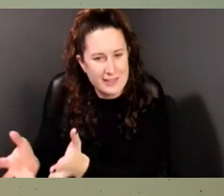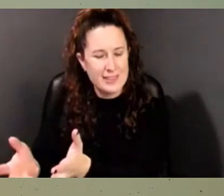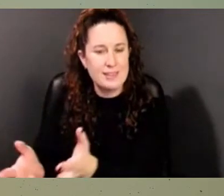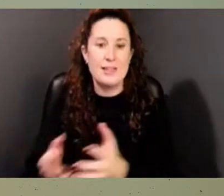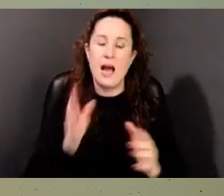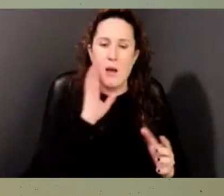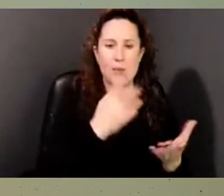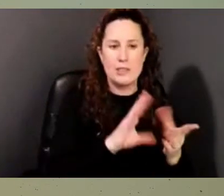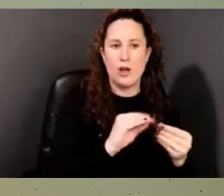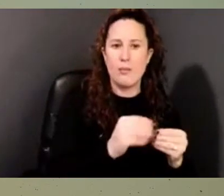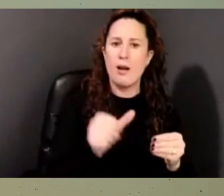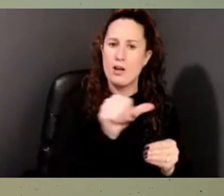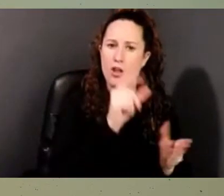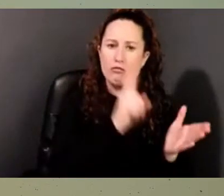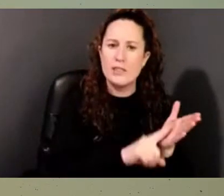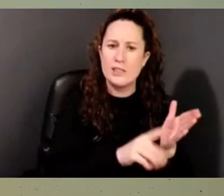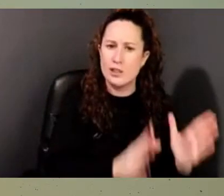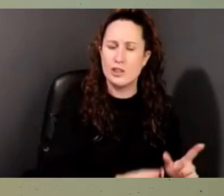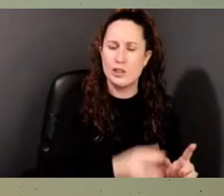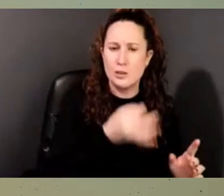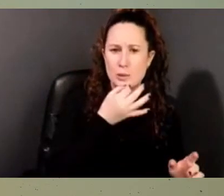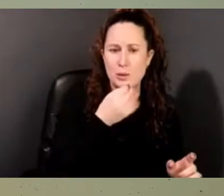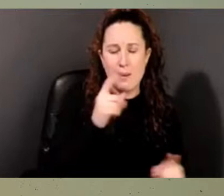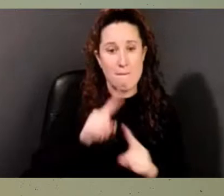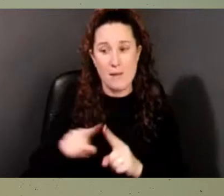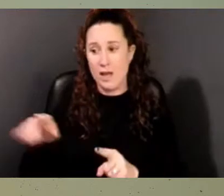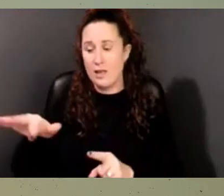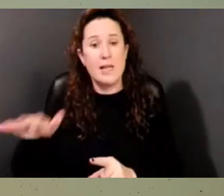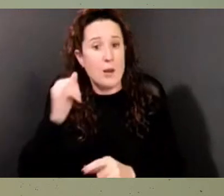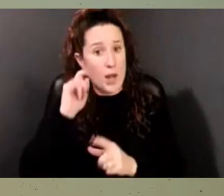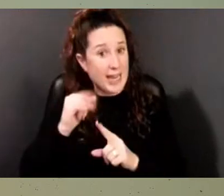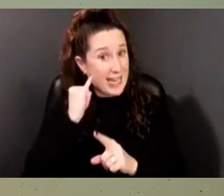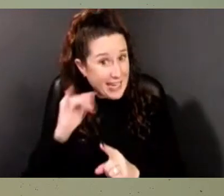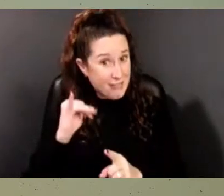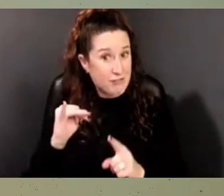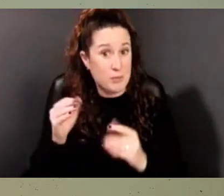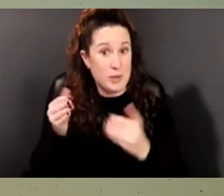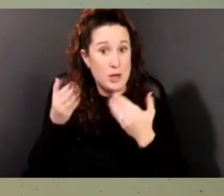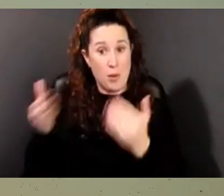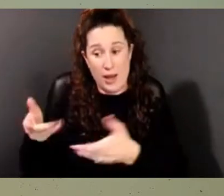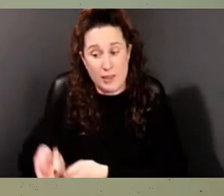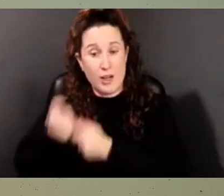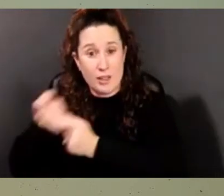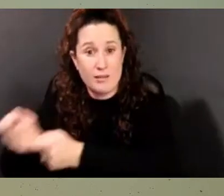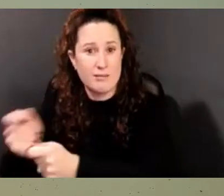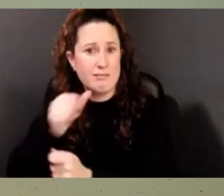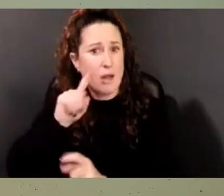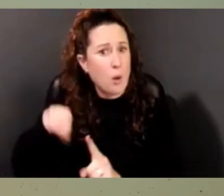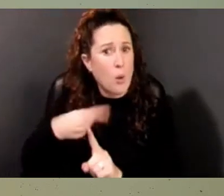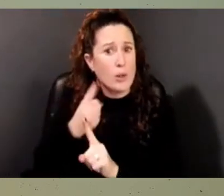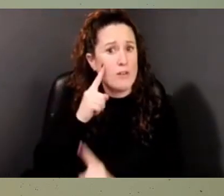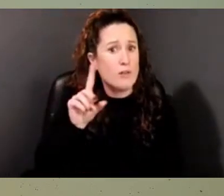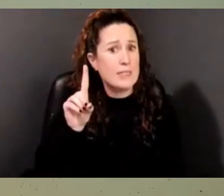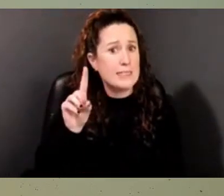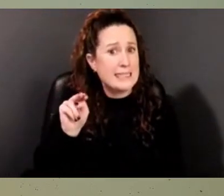a lot that can be learned from unearthing. And it's not just about DNA, but what they were buried with, how they were buried